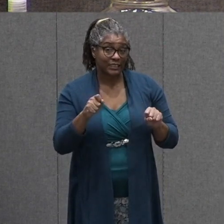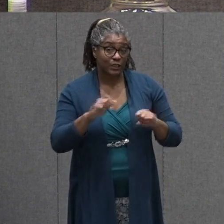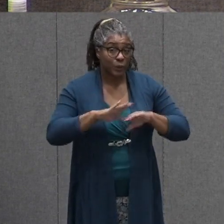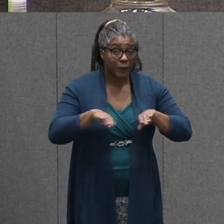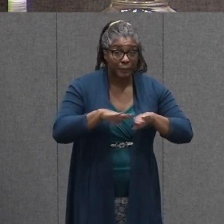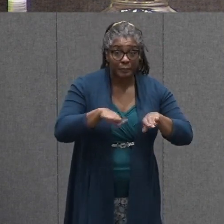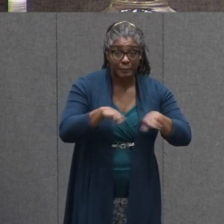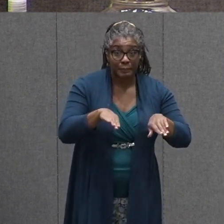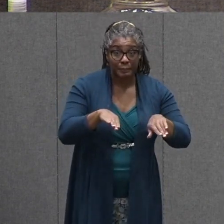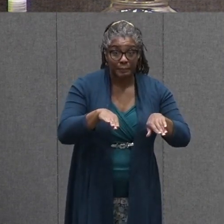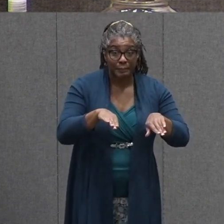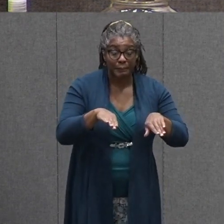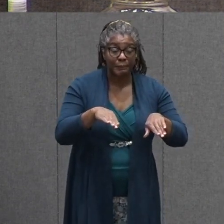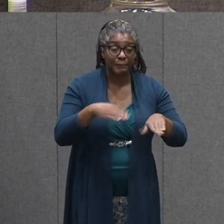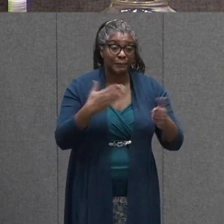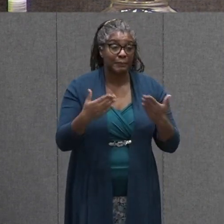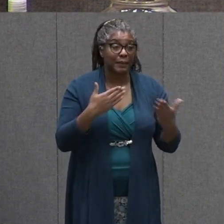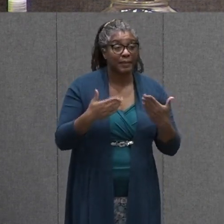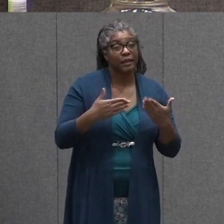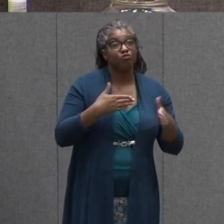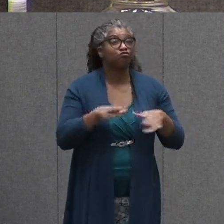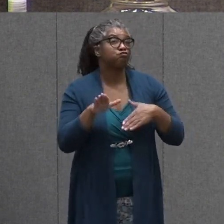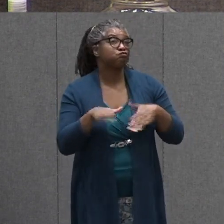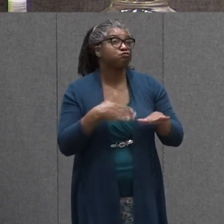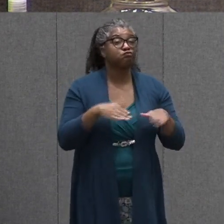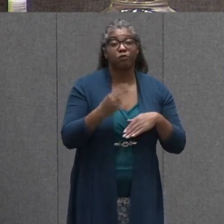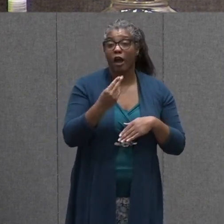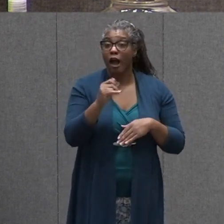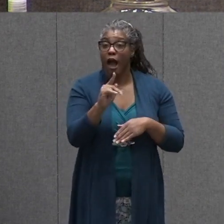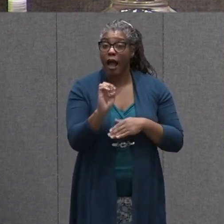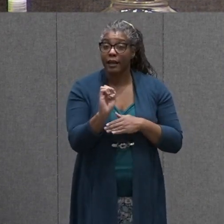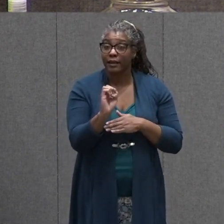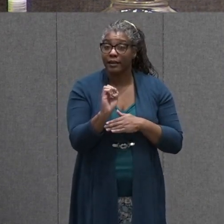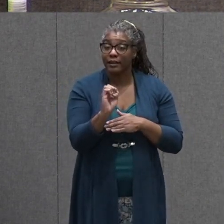you because it's a little bit different. So